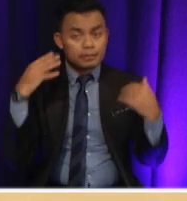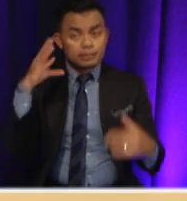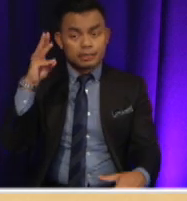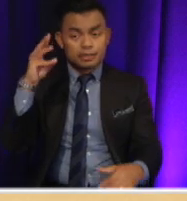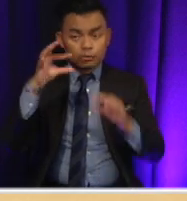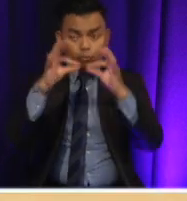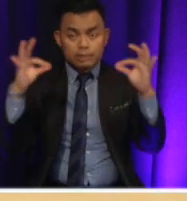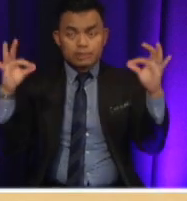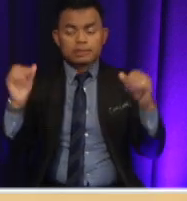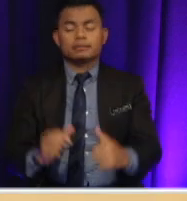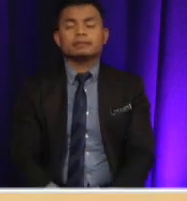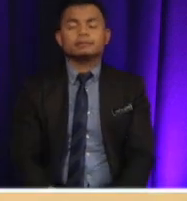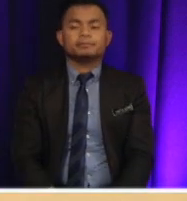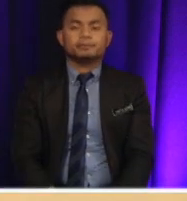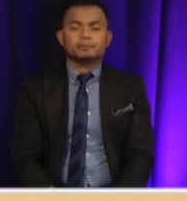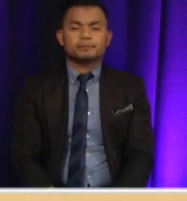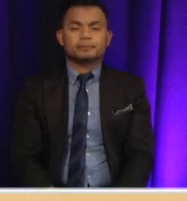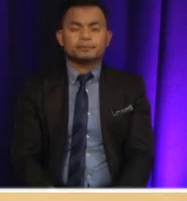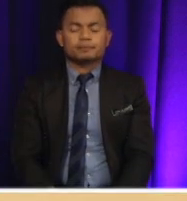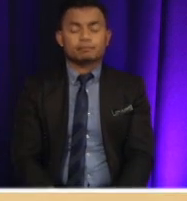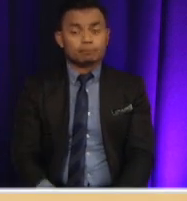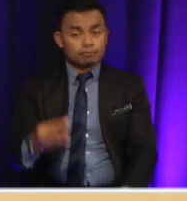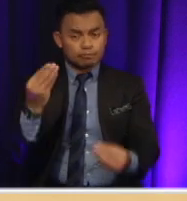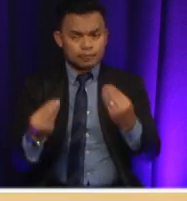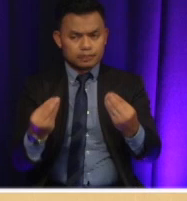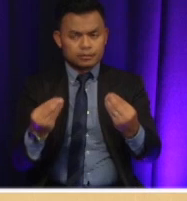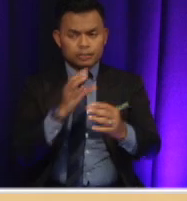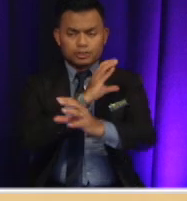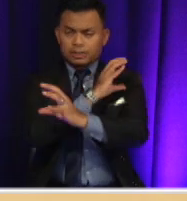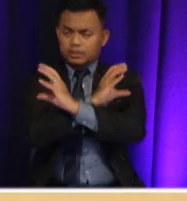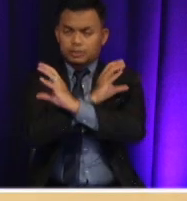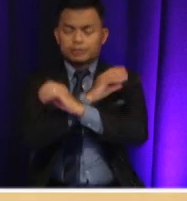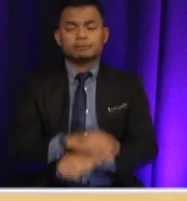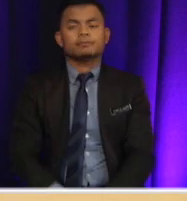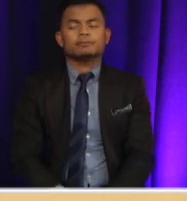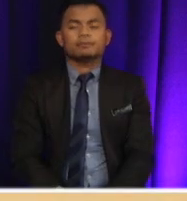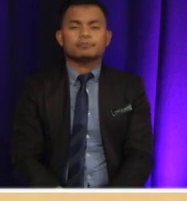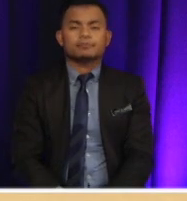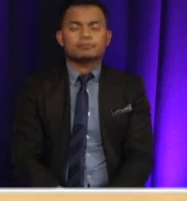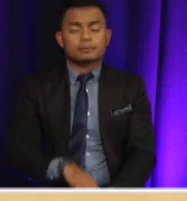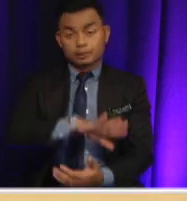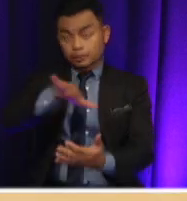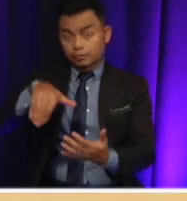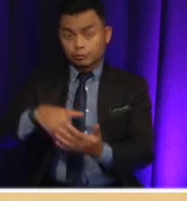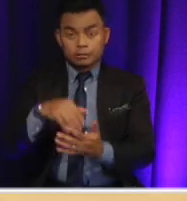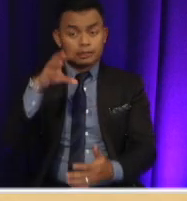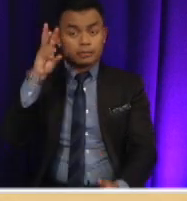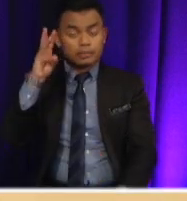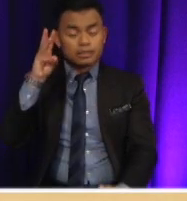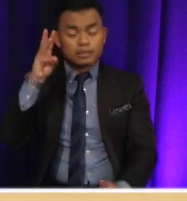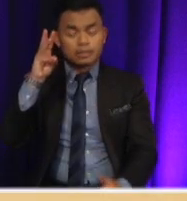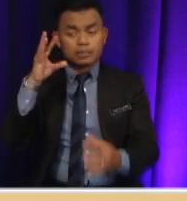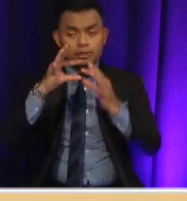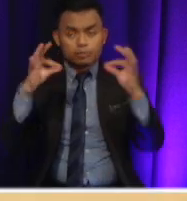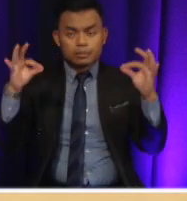right, 6 words that I think might be a little bit difficult. Challenging. Yeah, or challenging. So of all these 6 words, which